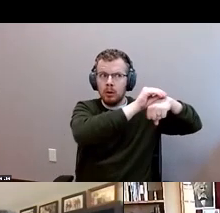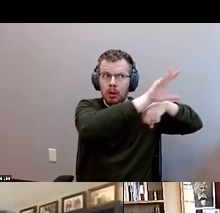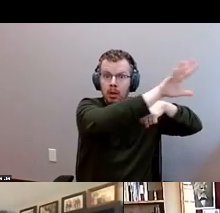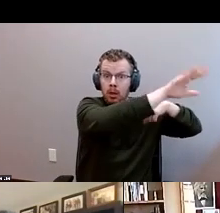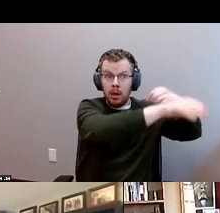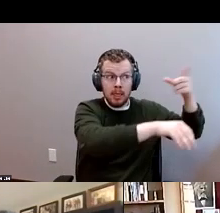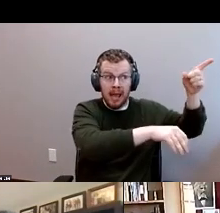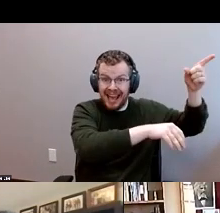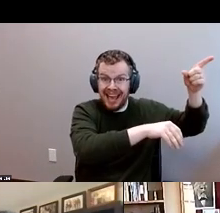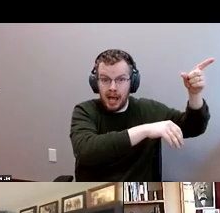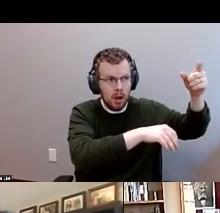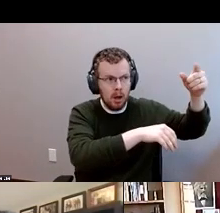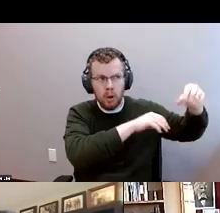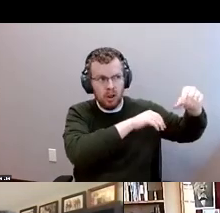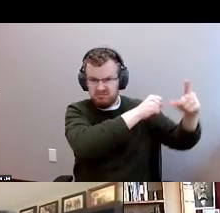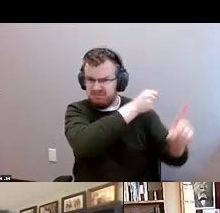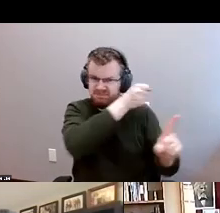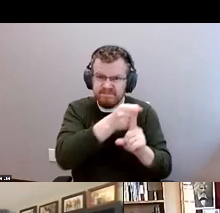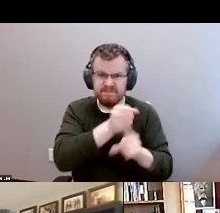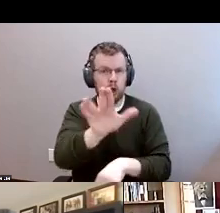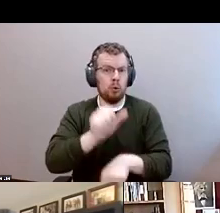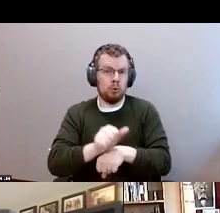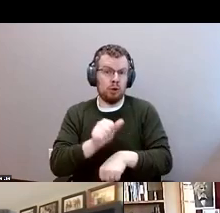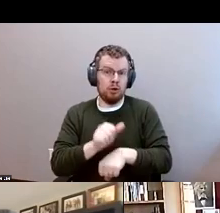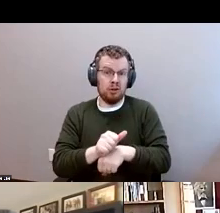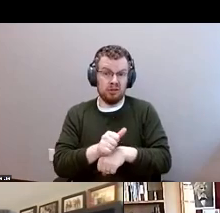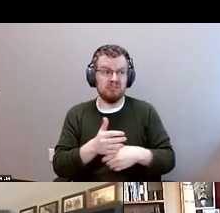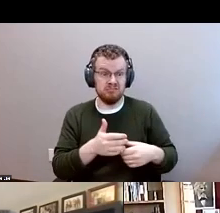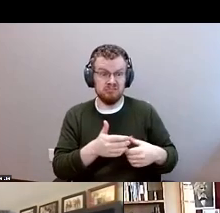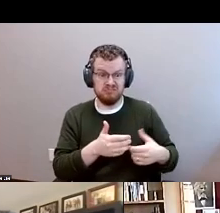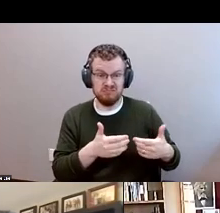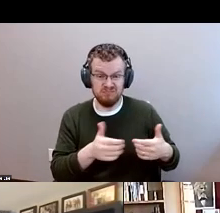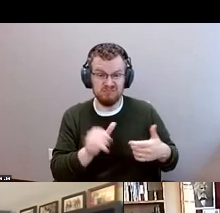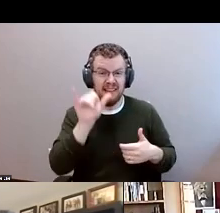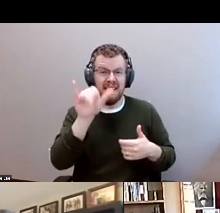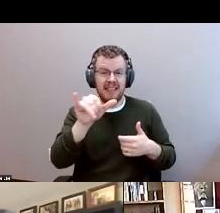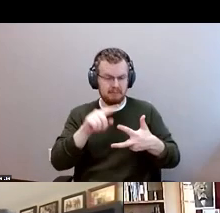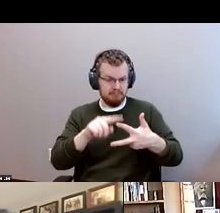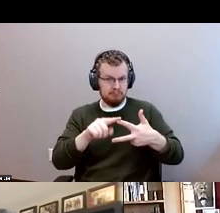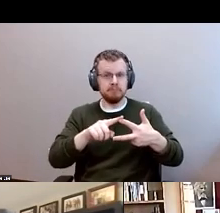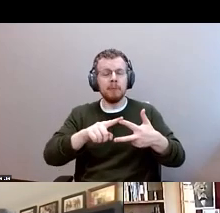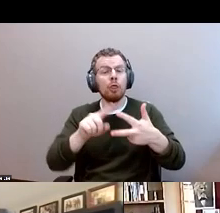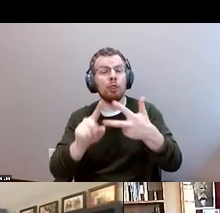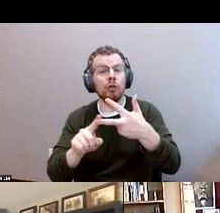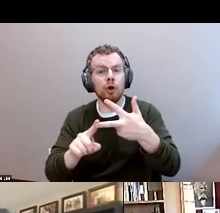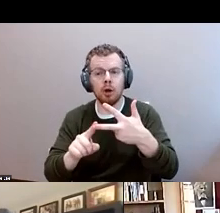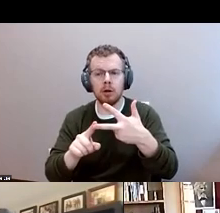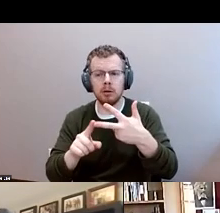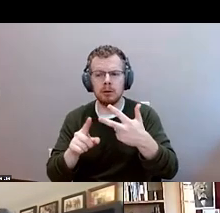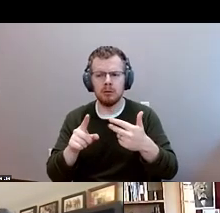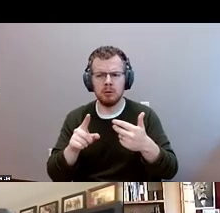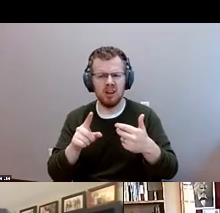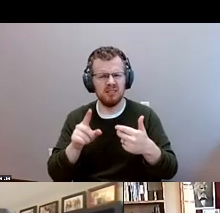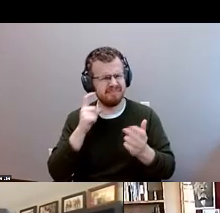on everyone's ability to do this work. So I think those are two. And the third is just, it has been a sudden